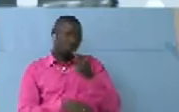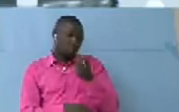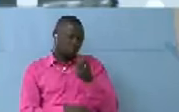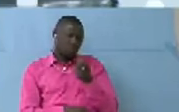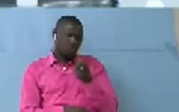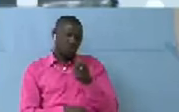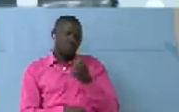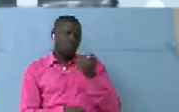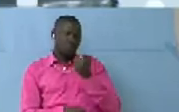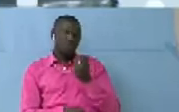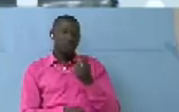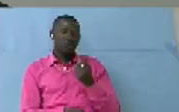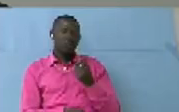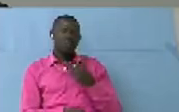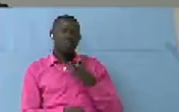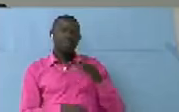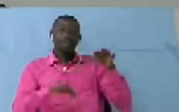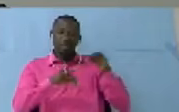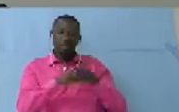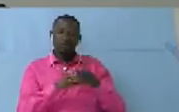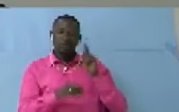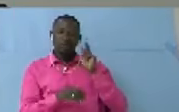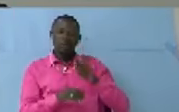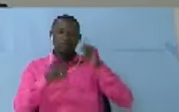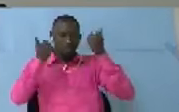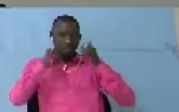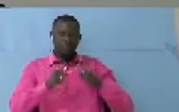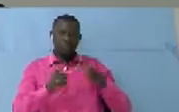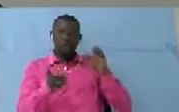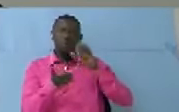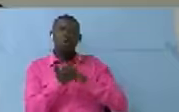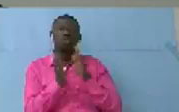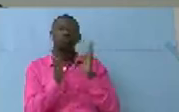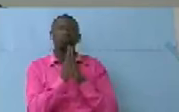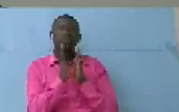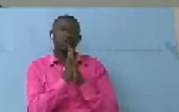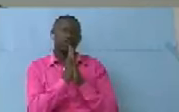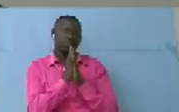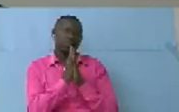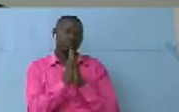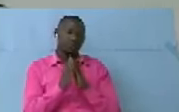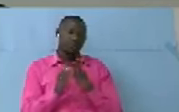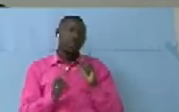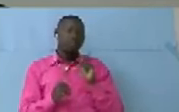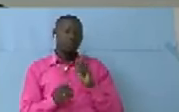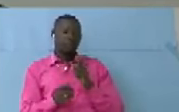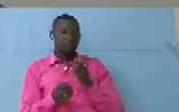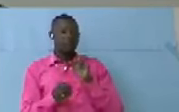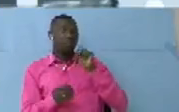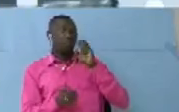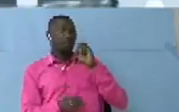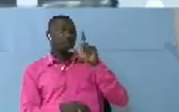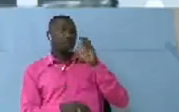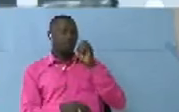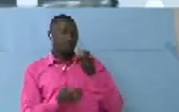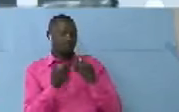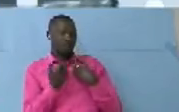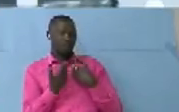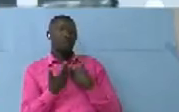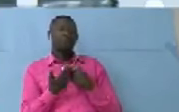daughter, because the marriage was to be officiated on Sunday, according to what Solo told me. So